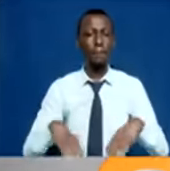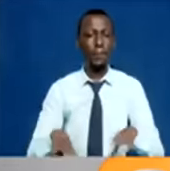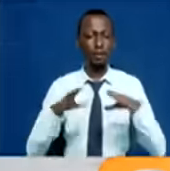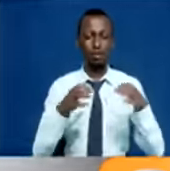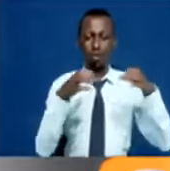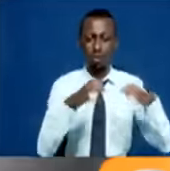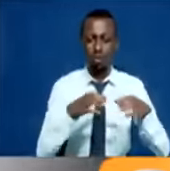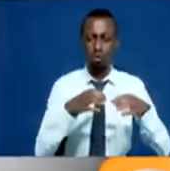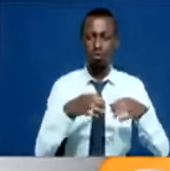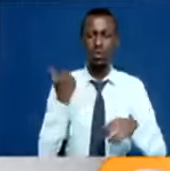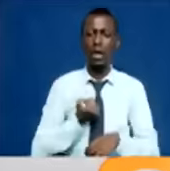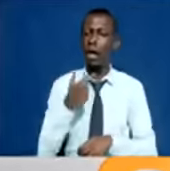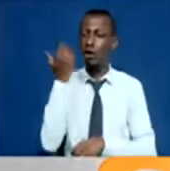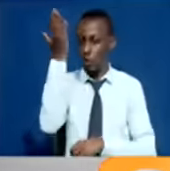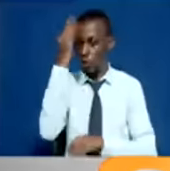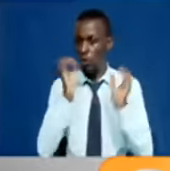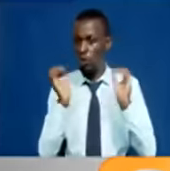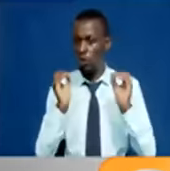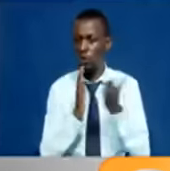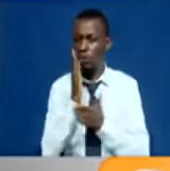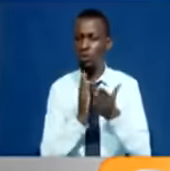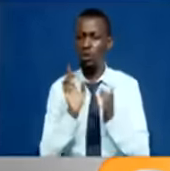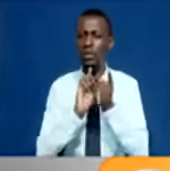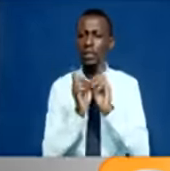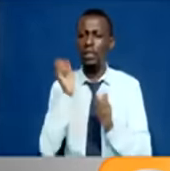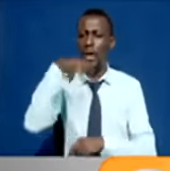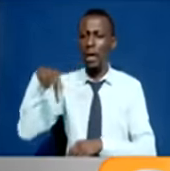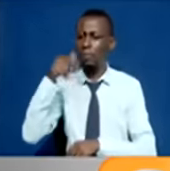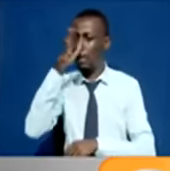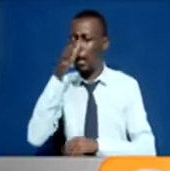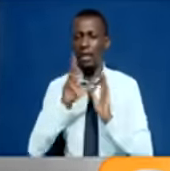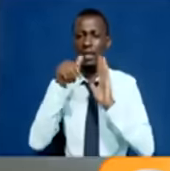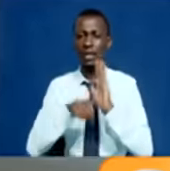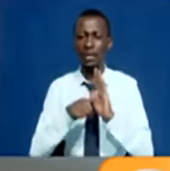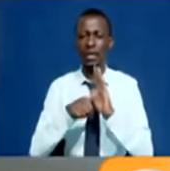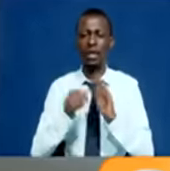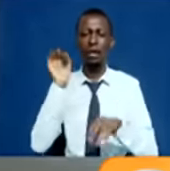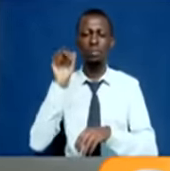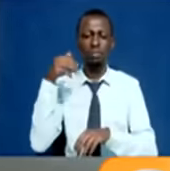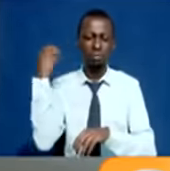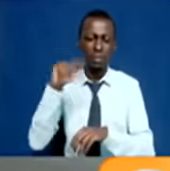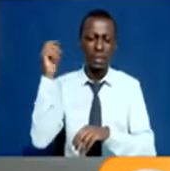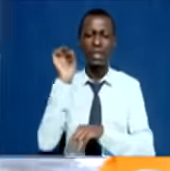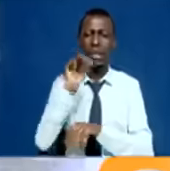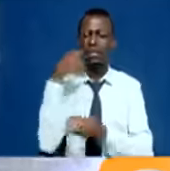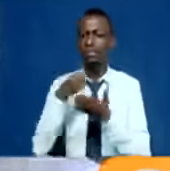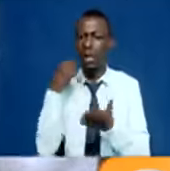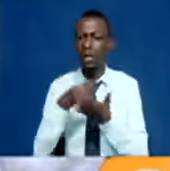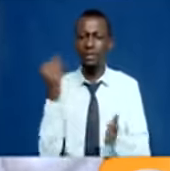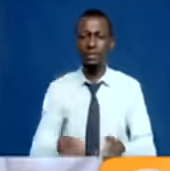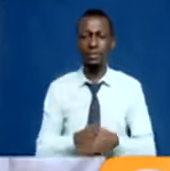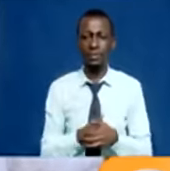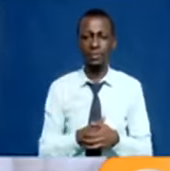prey on innocent ladies through dating apps, but would later assault and extort money from his female victims. Wakati